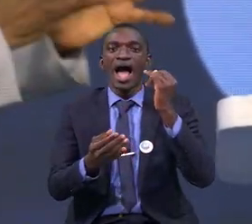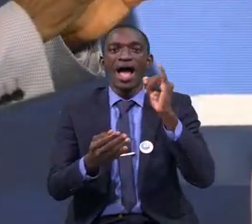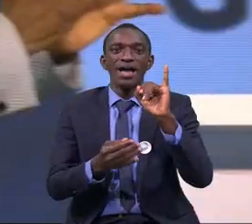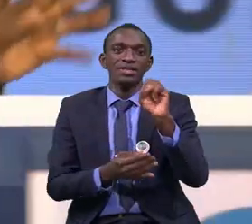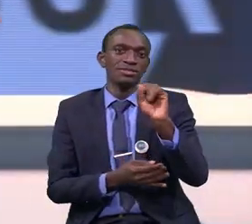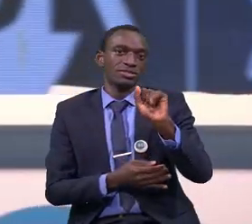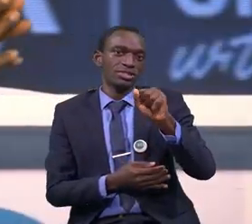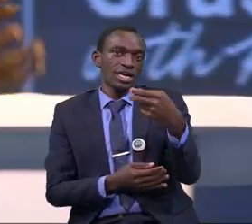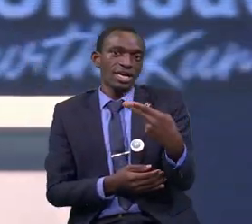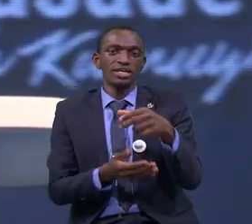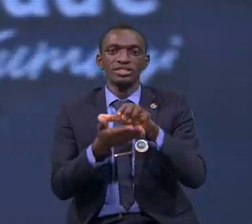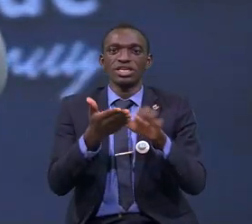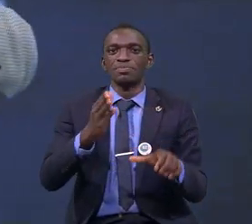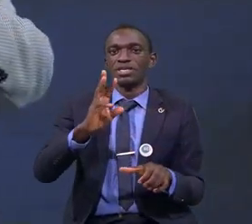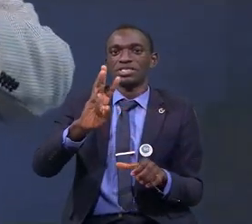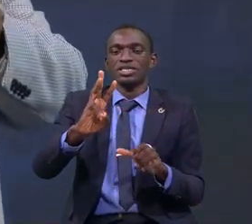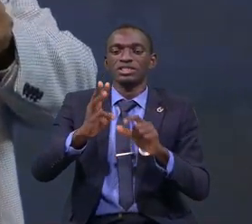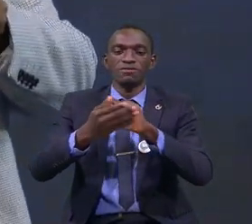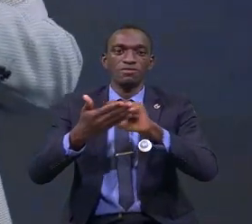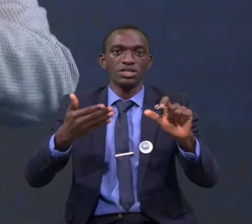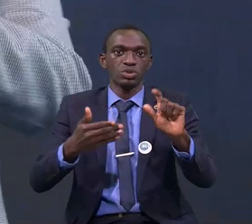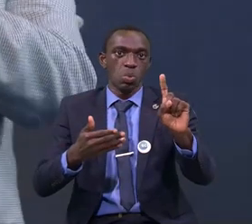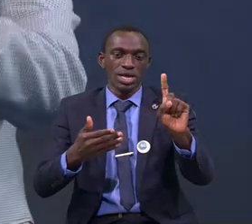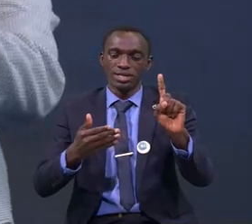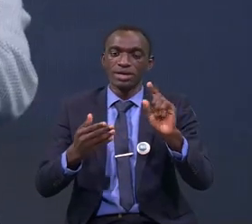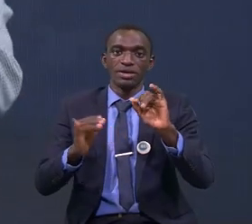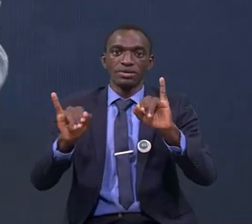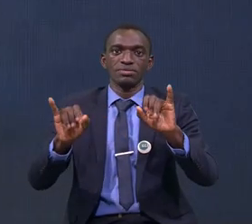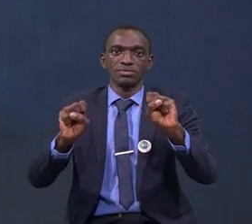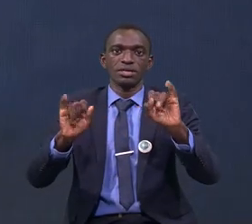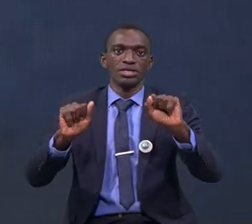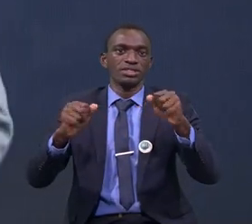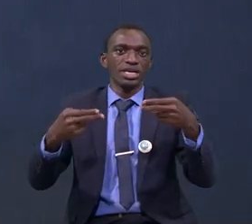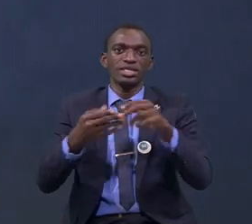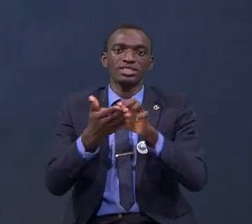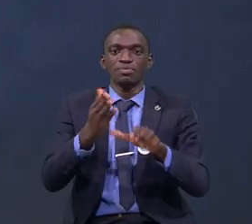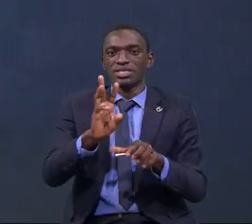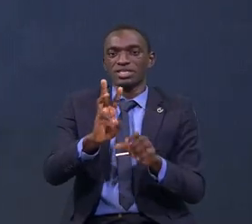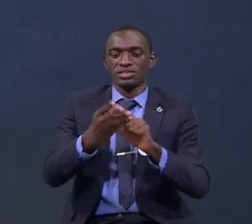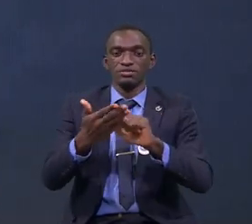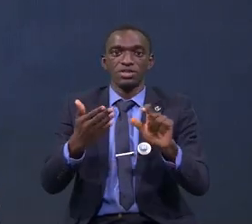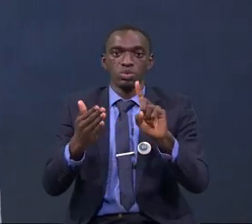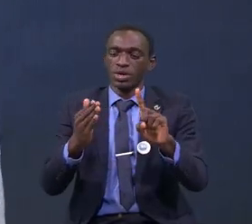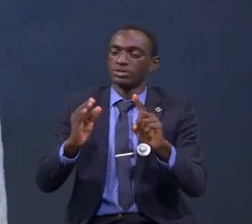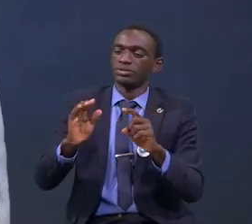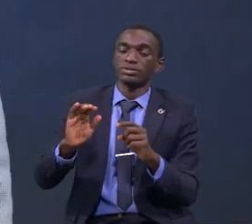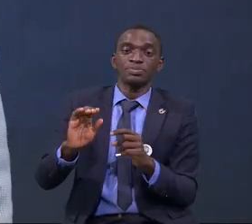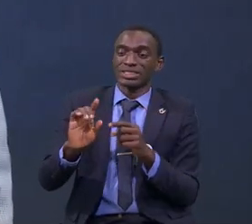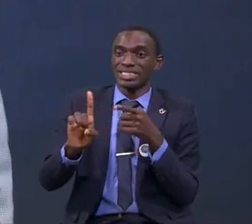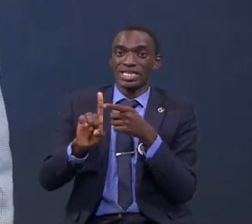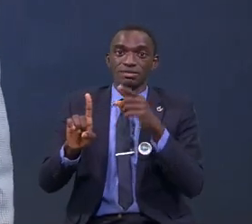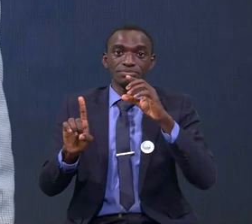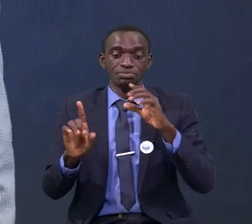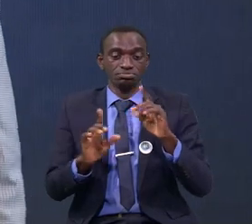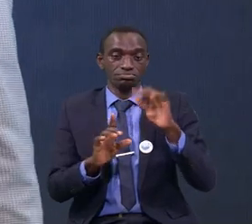And from verse 1, it says, in the year that King Uzziah died,